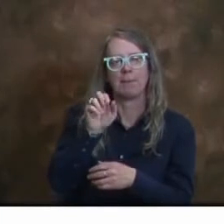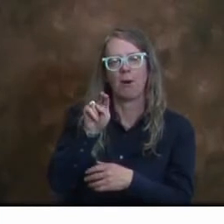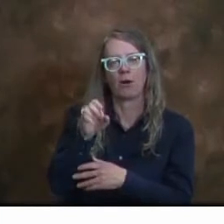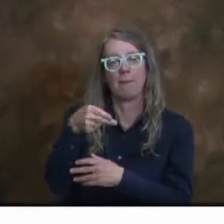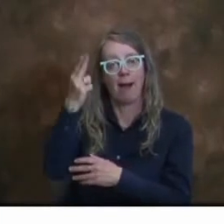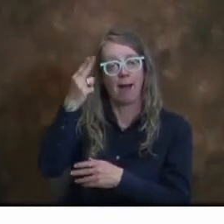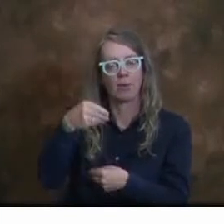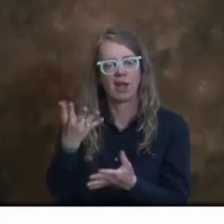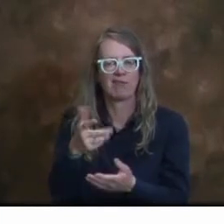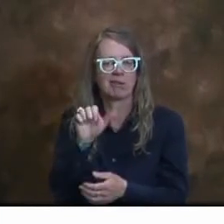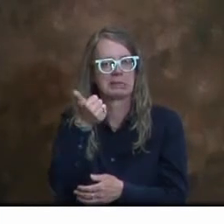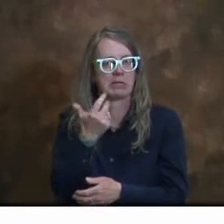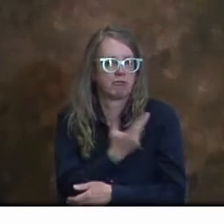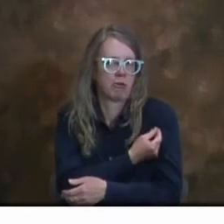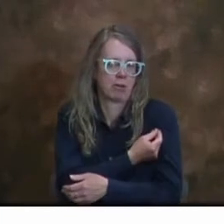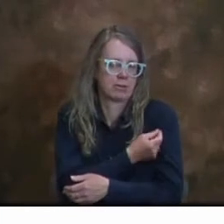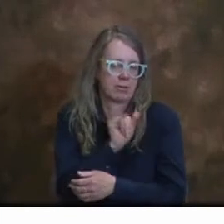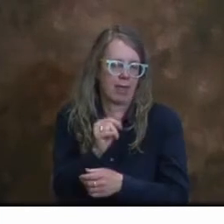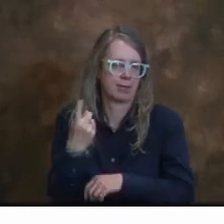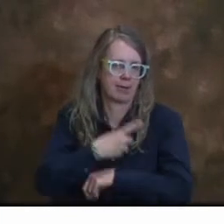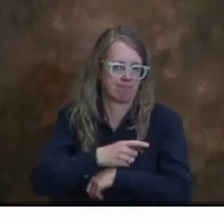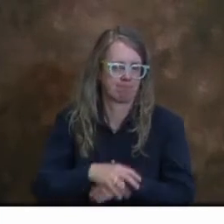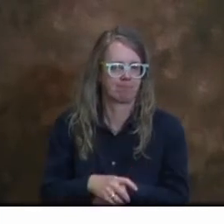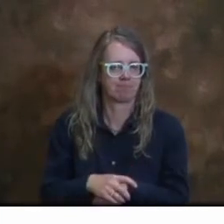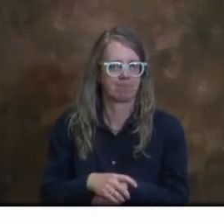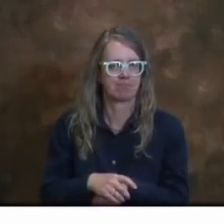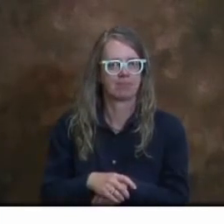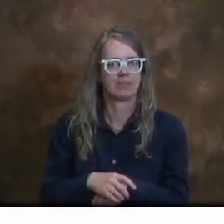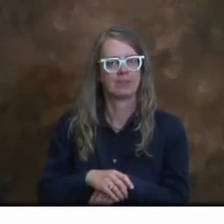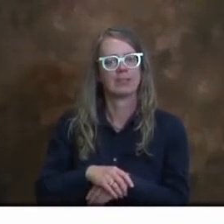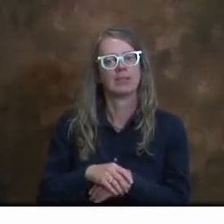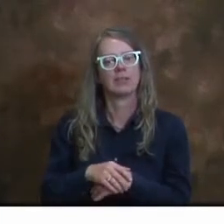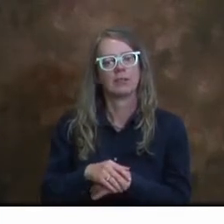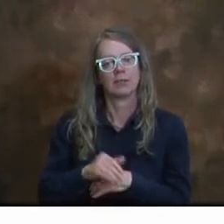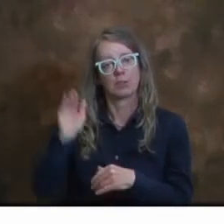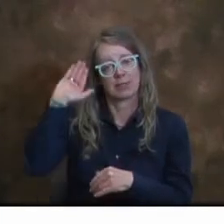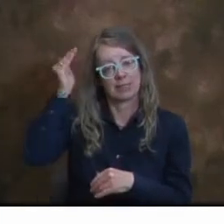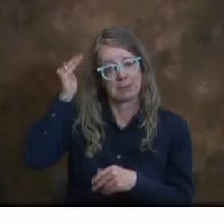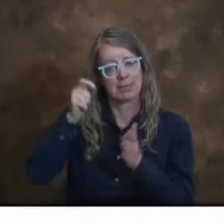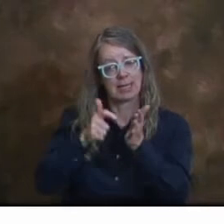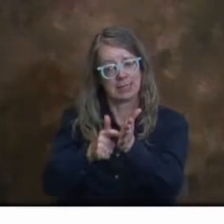at that event. With the demand for mass vaccination community